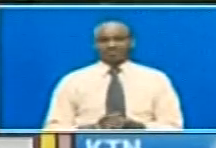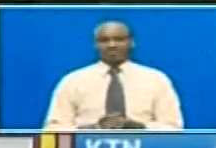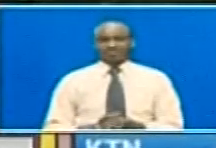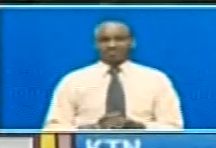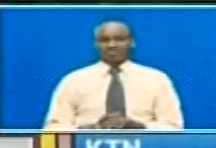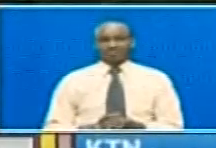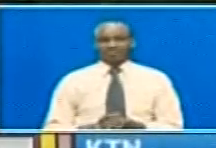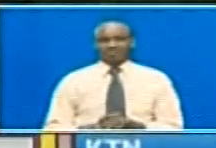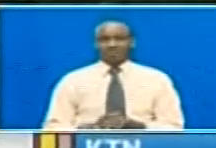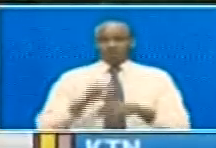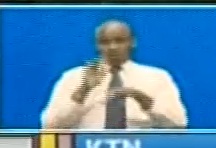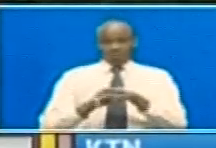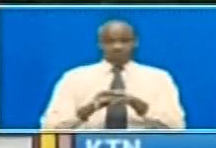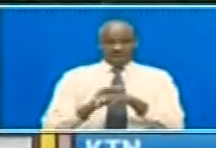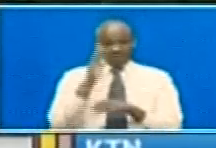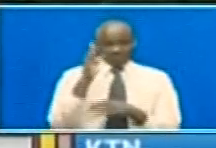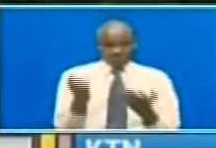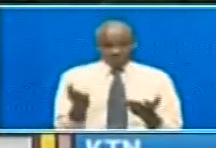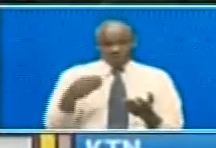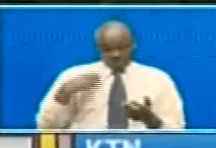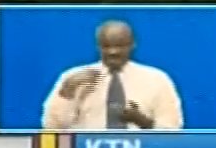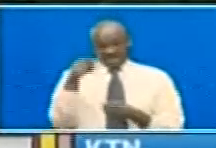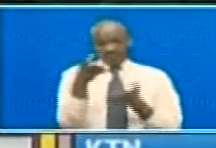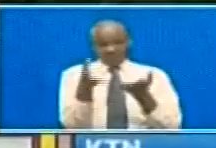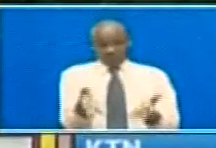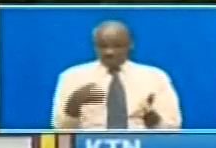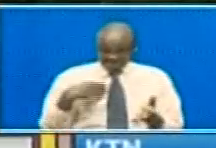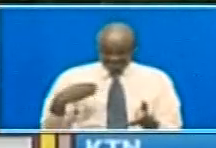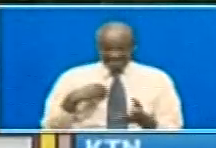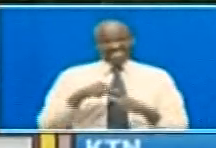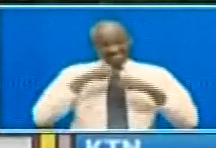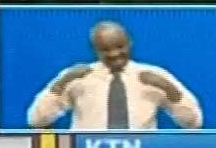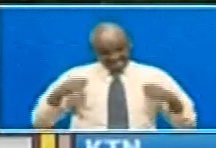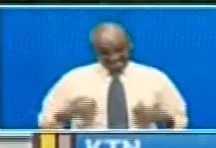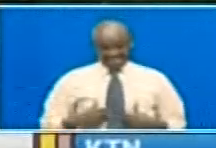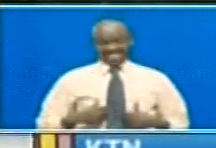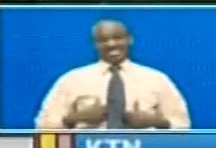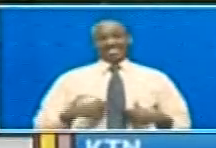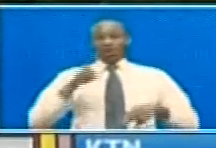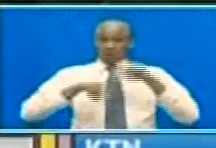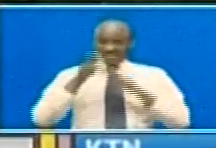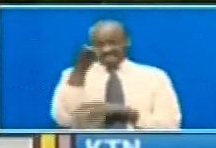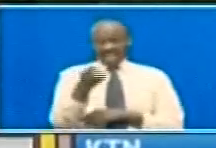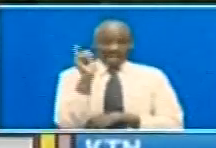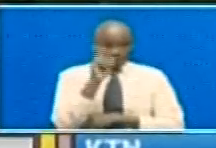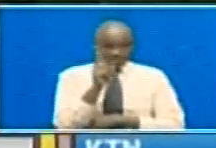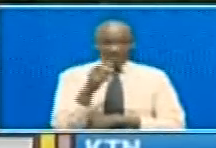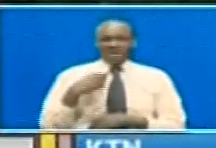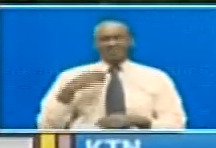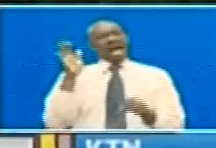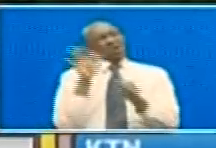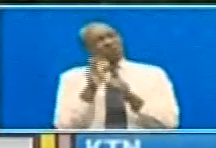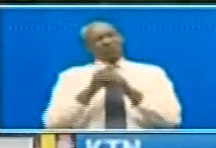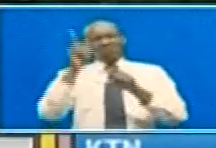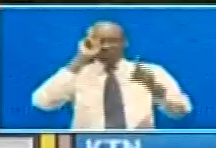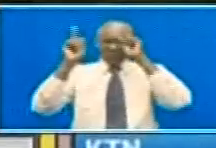Good afternoon, Ben and Linda. Indeed, we are coming to you live from the Chinese restaurant here in Nairobi, where there's a lot of speculation